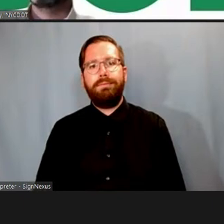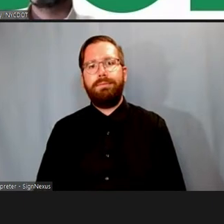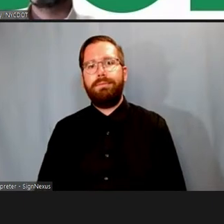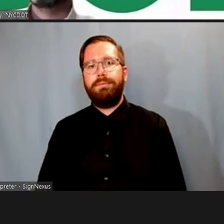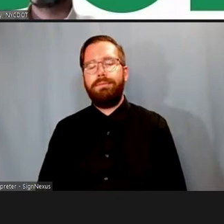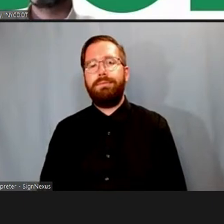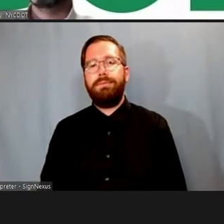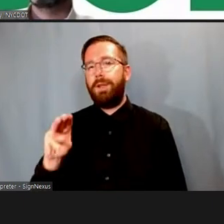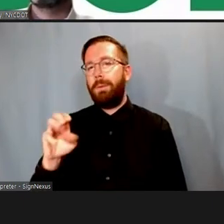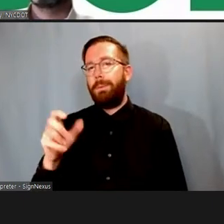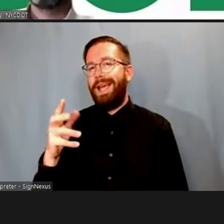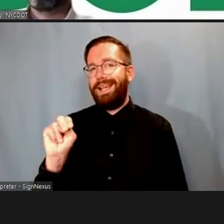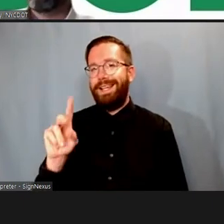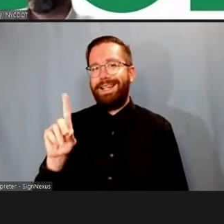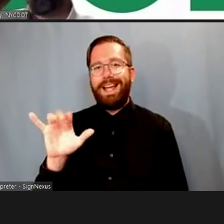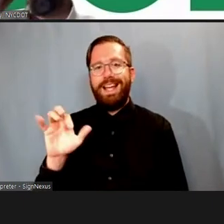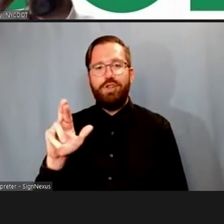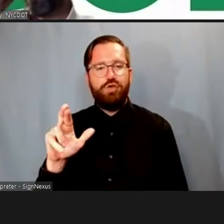megan dyer